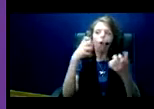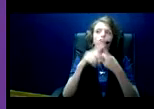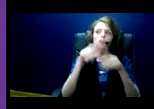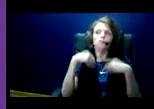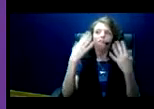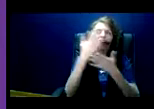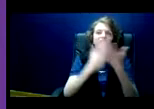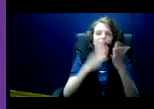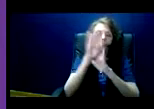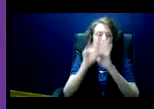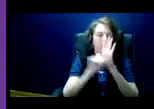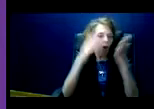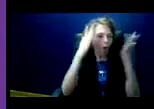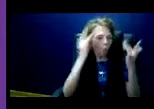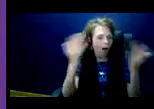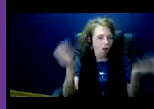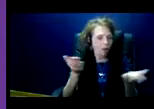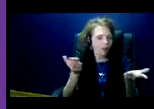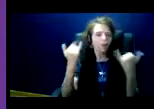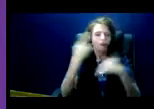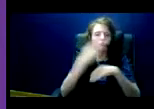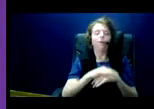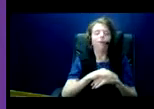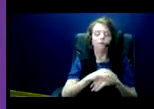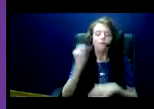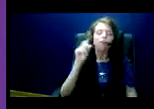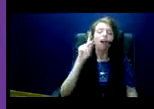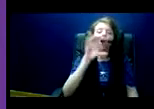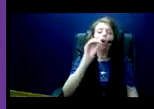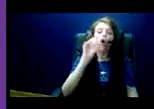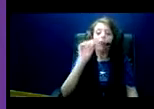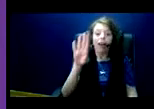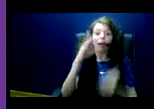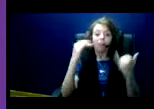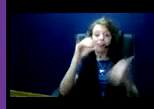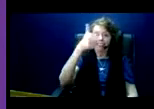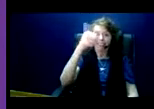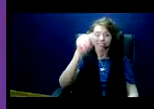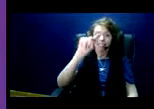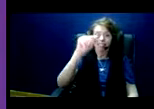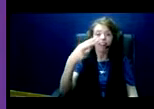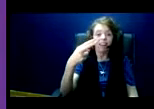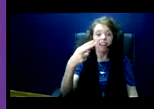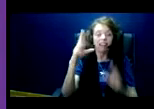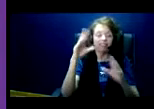as to who we are and why we're here today. So Collab is now in our 10th season, very exciting.